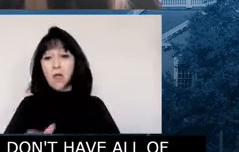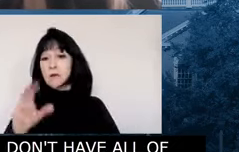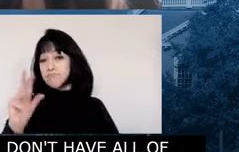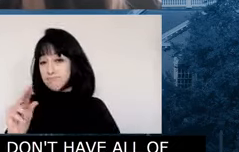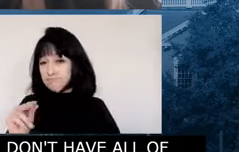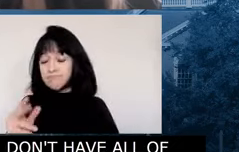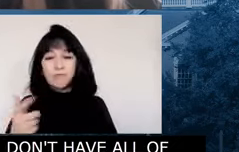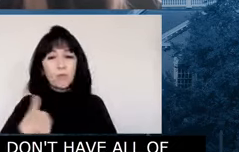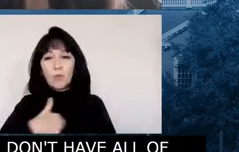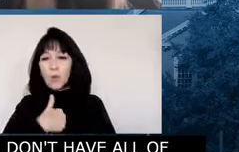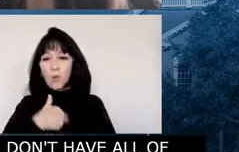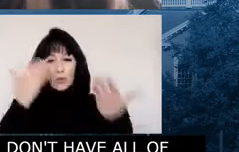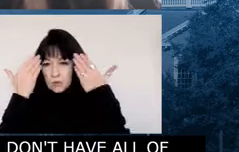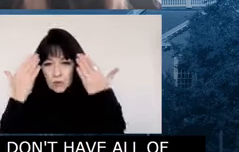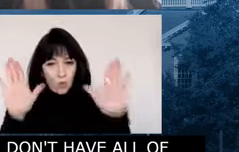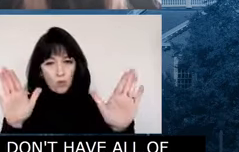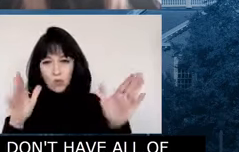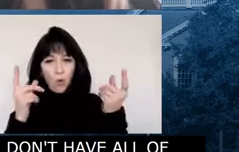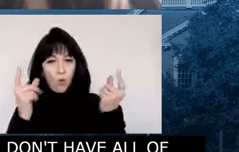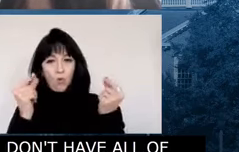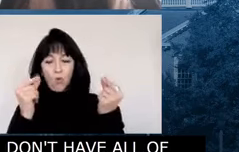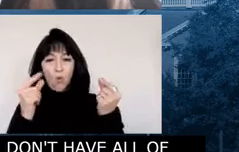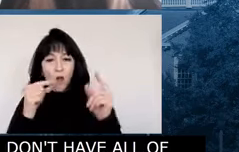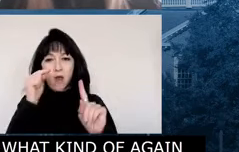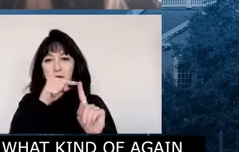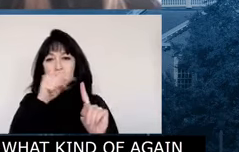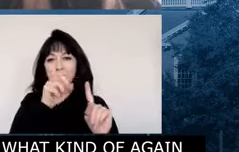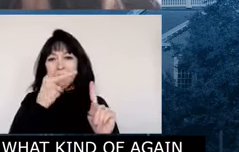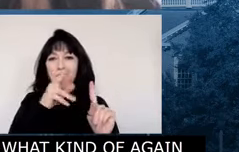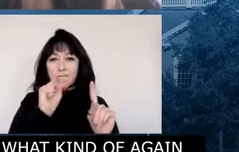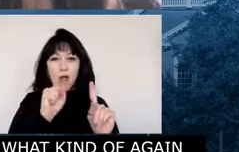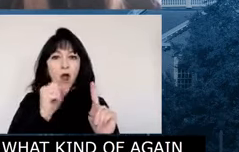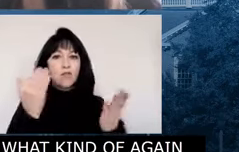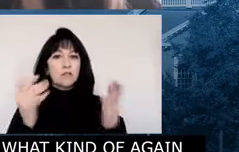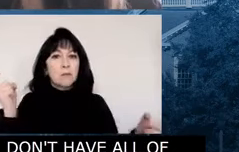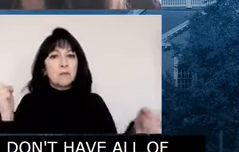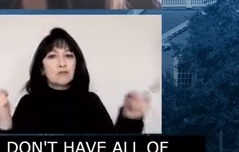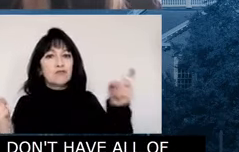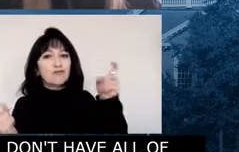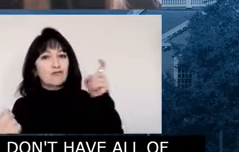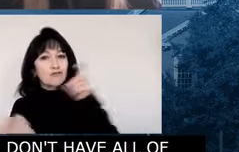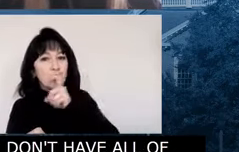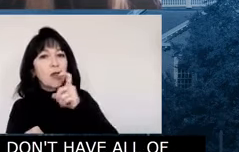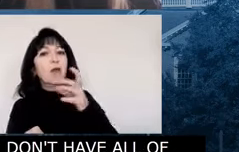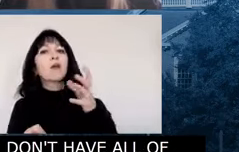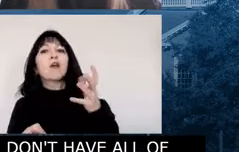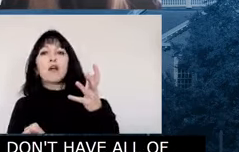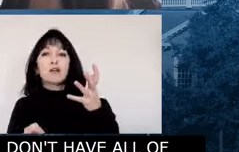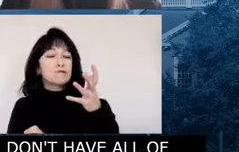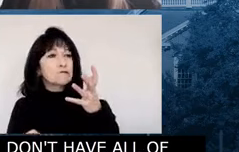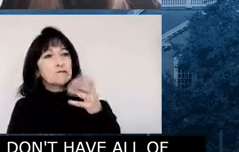genetic mutations or variability we'll see in the future going forward.